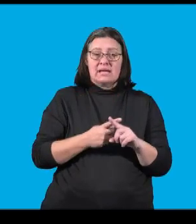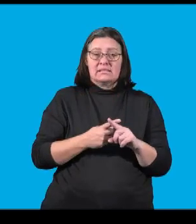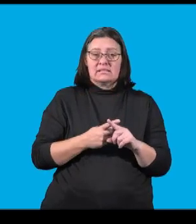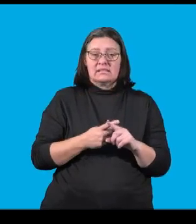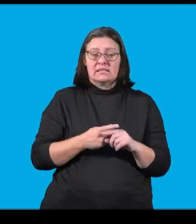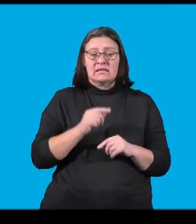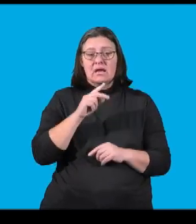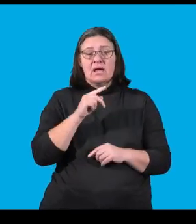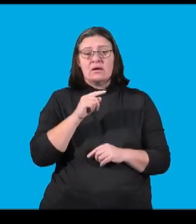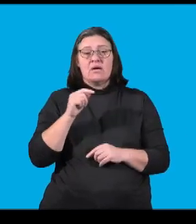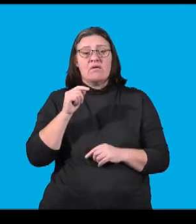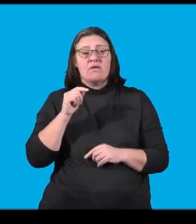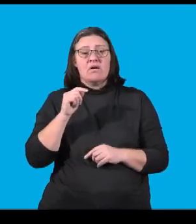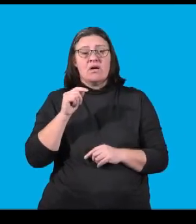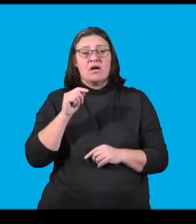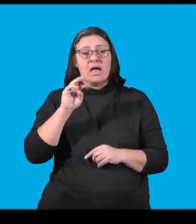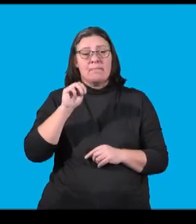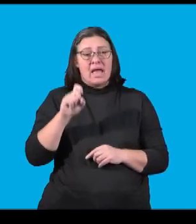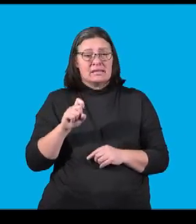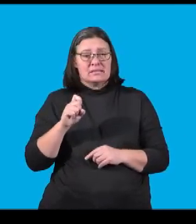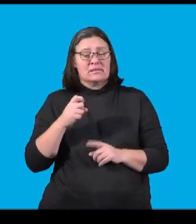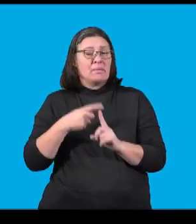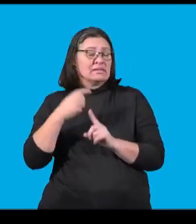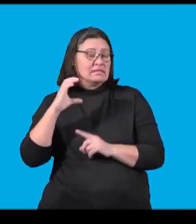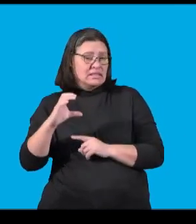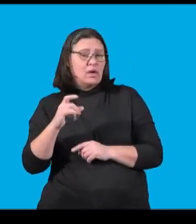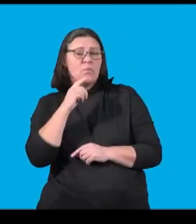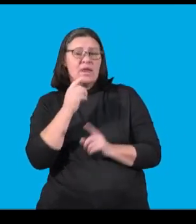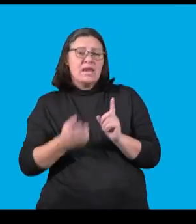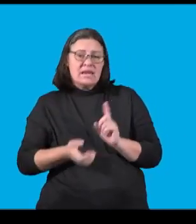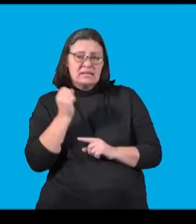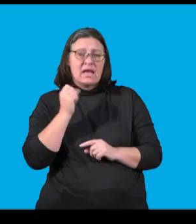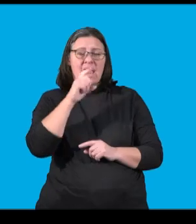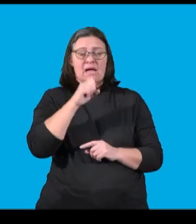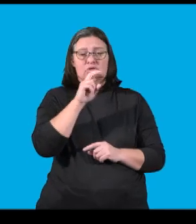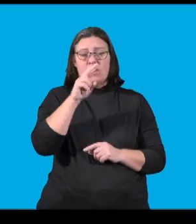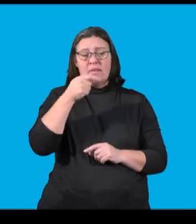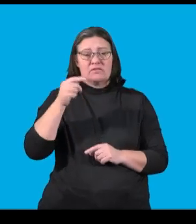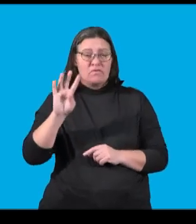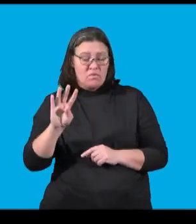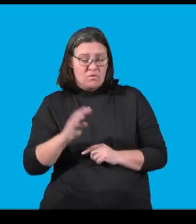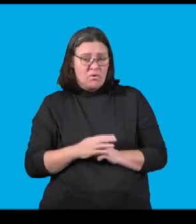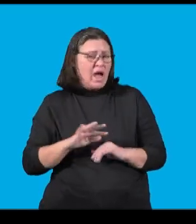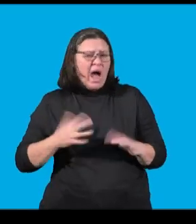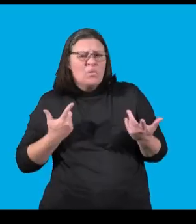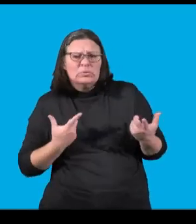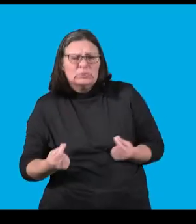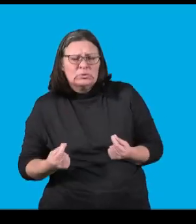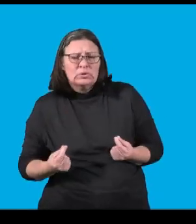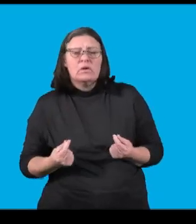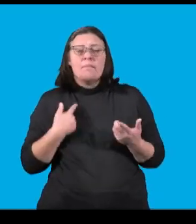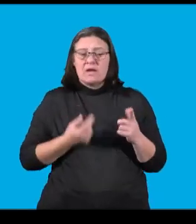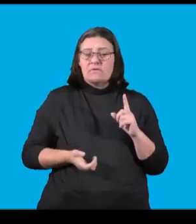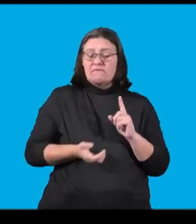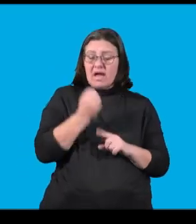I need to find the gradient of the function x squared minus 4. Well, how do I do that? We know that